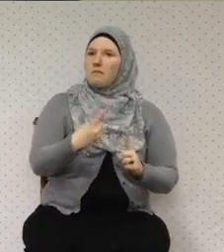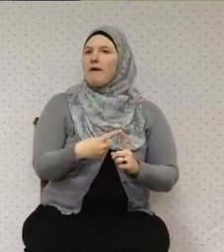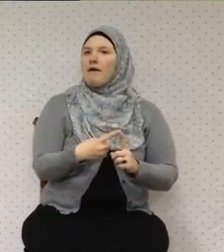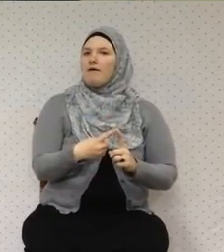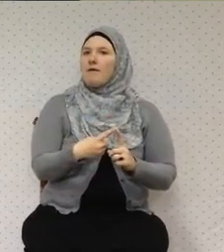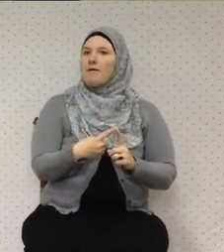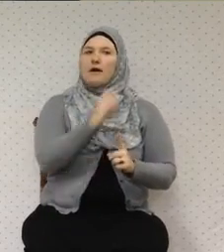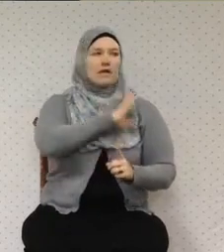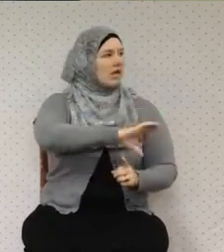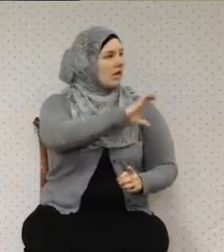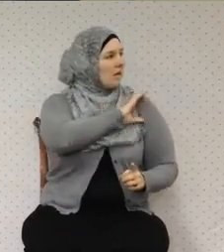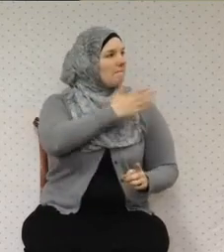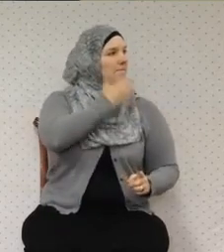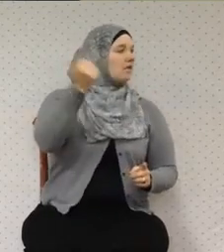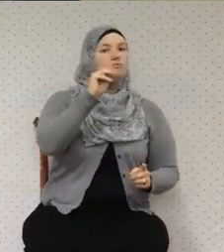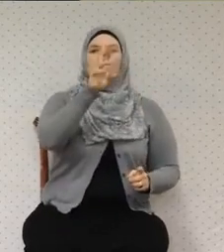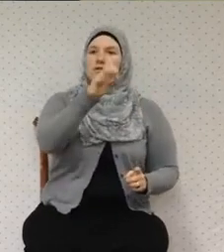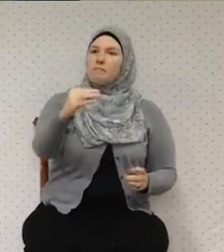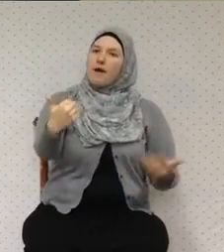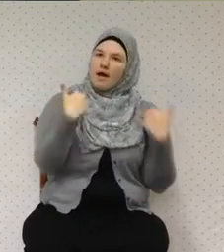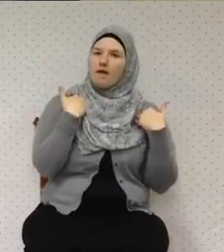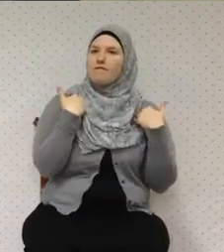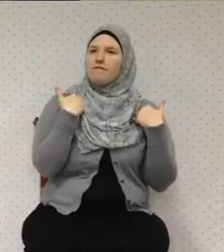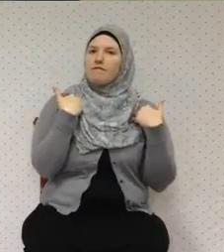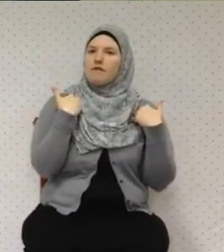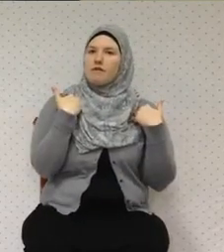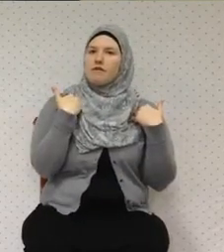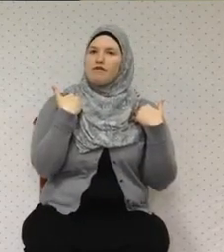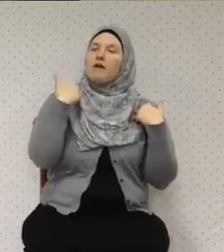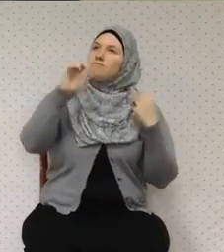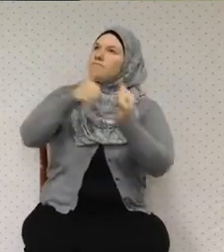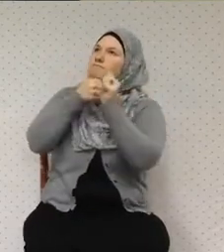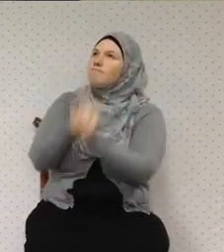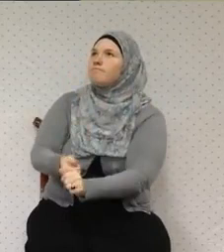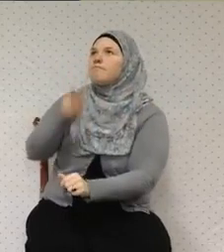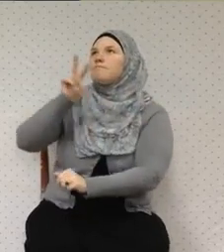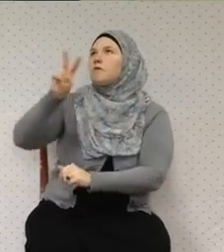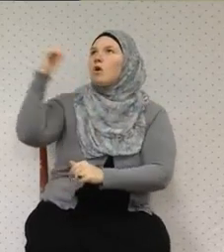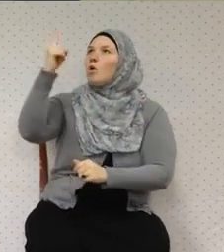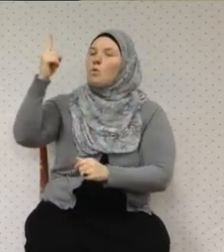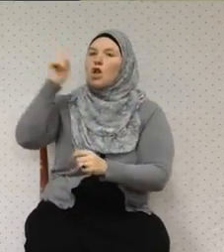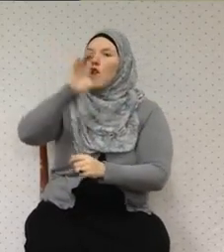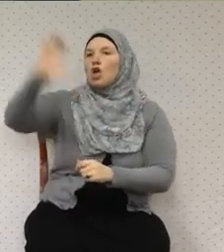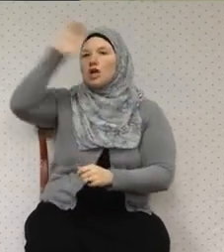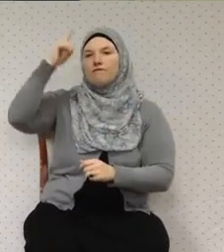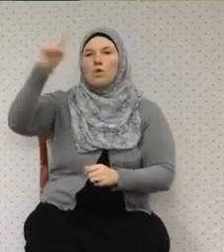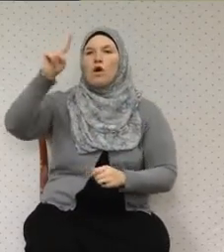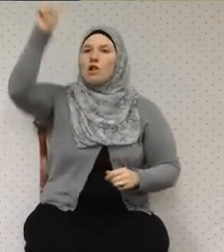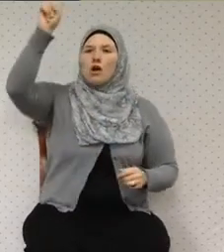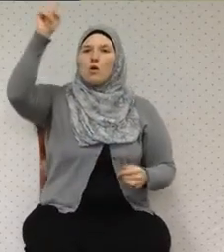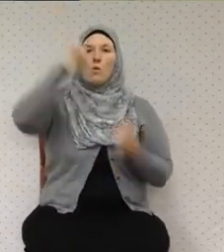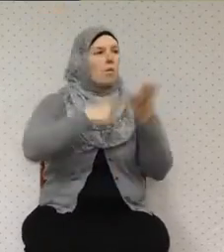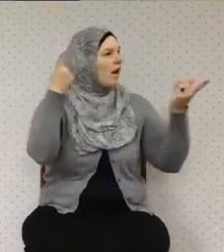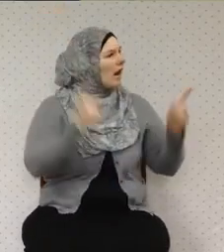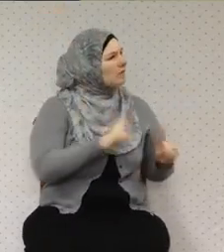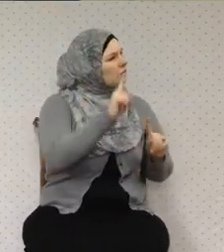the characteristic of the best Muslim, the one who submits his face to Allah. What happens when